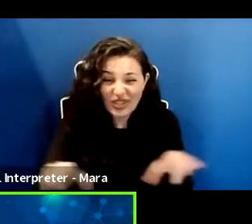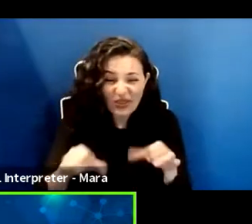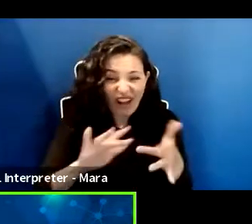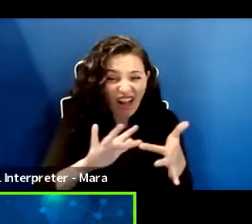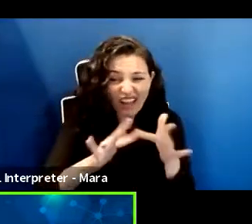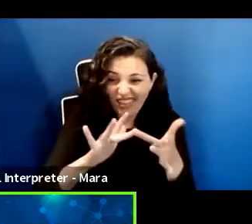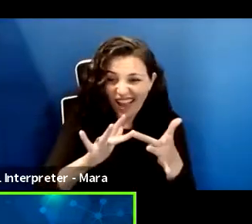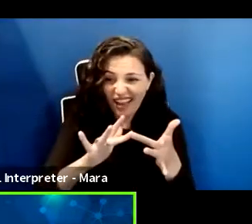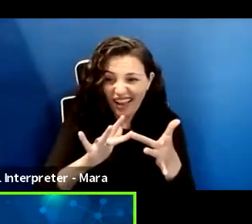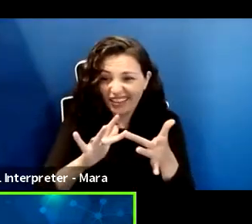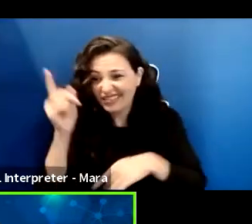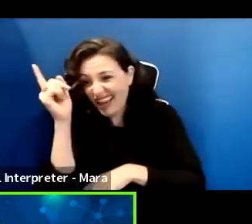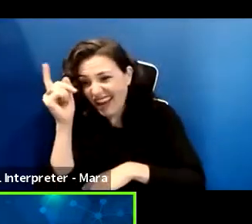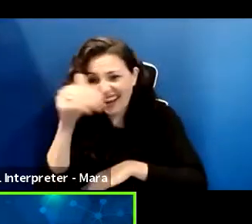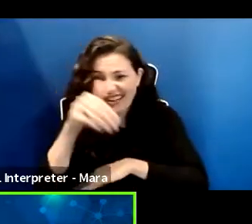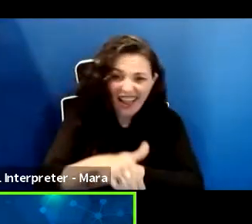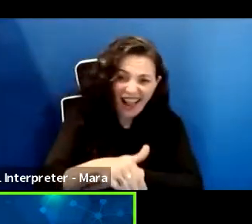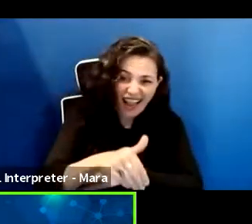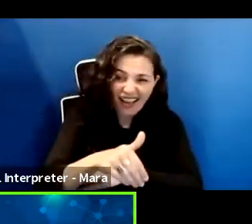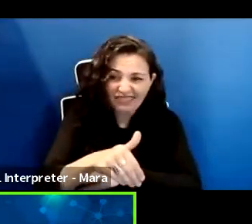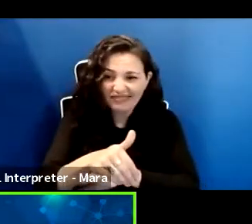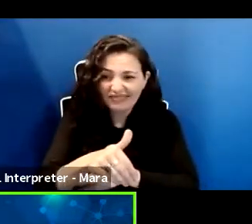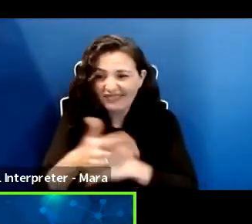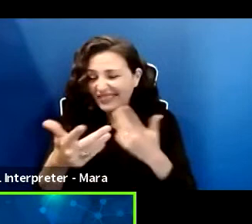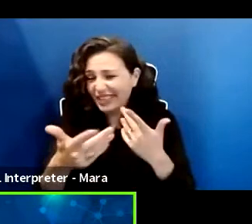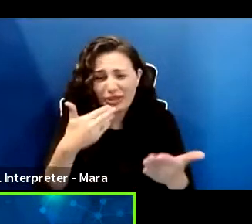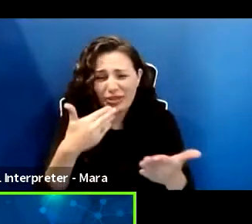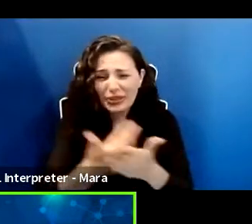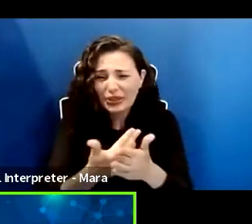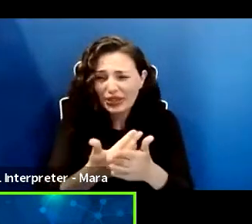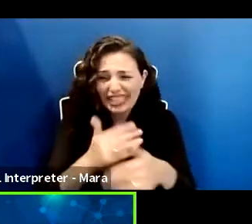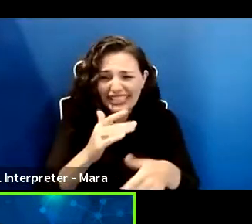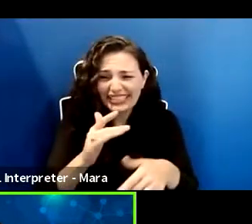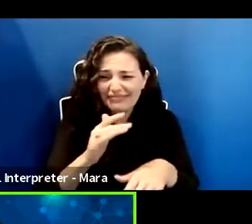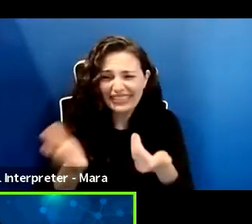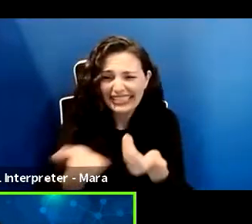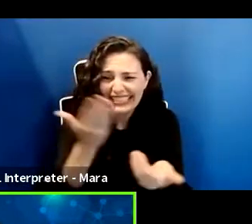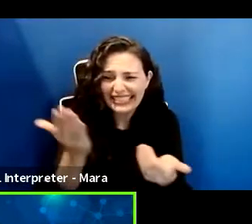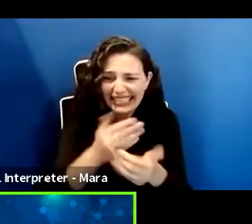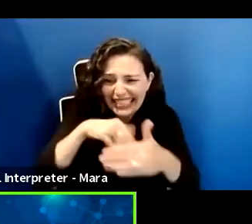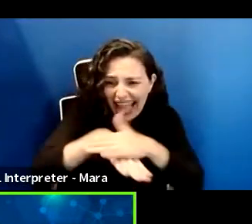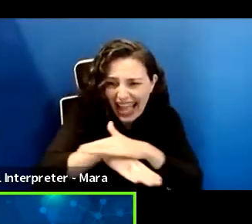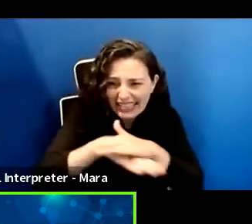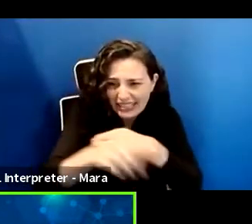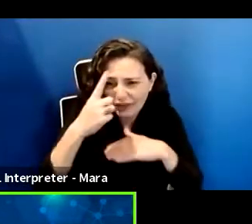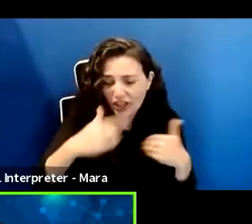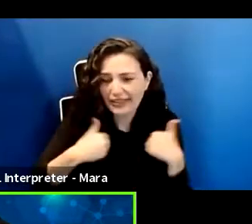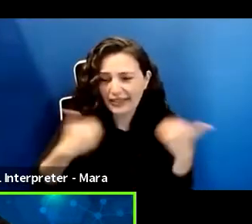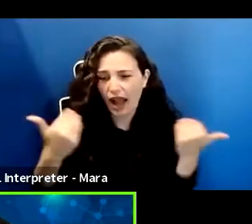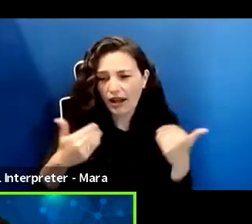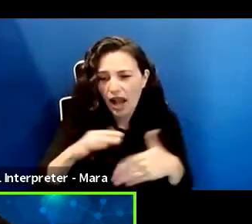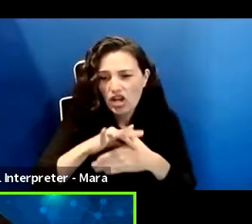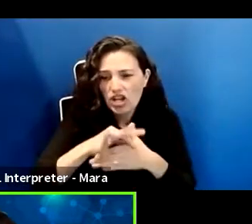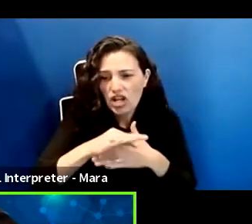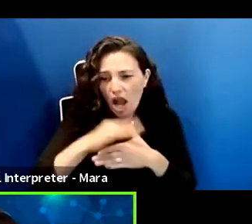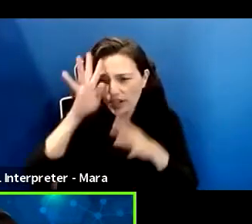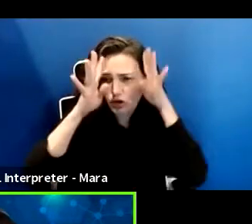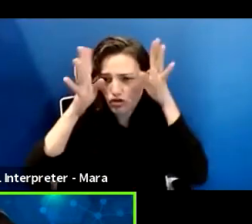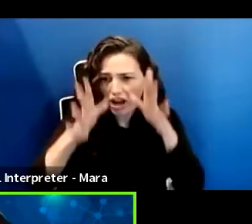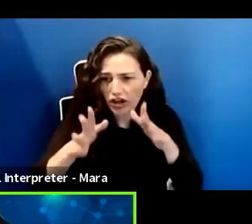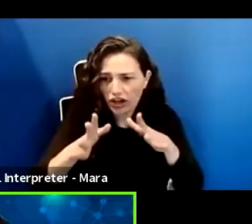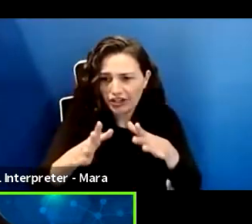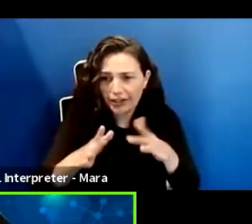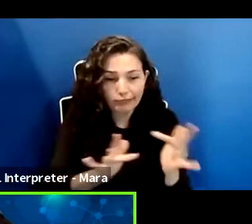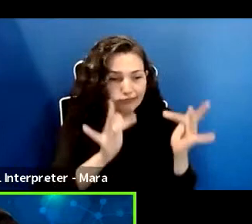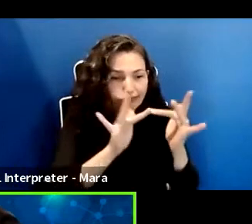especially for, young content creators to be able to access that. But at the same time, to know that they're available when things are a